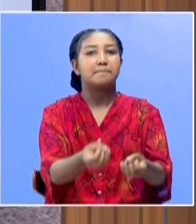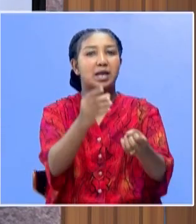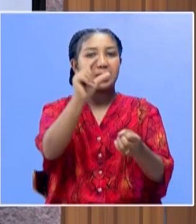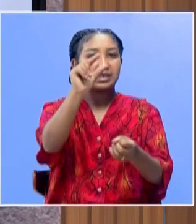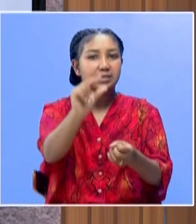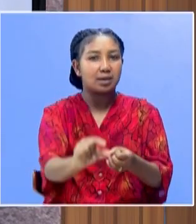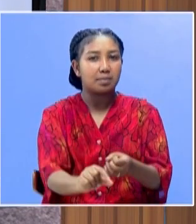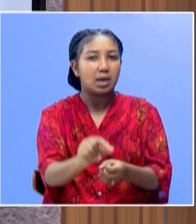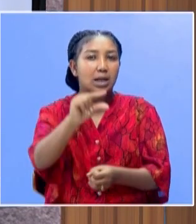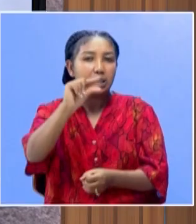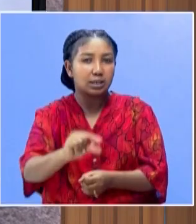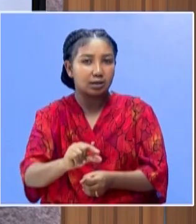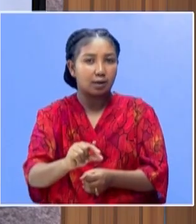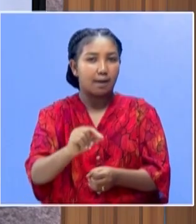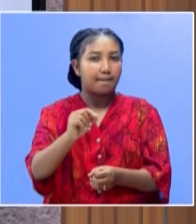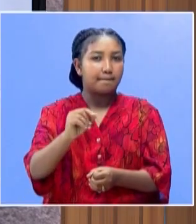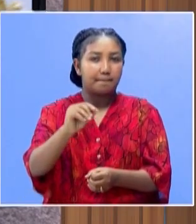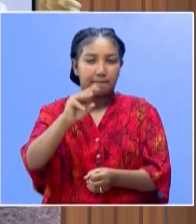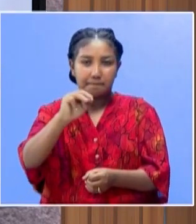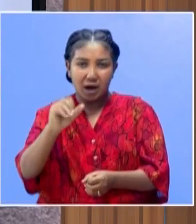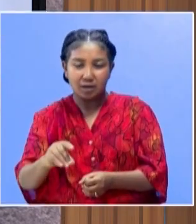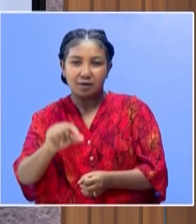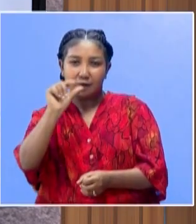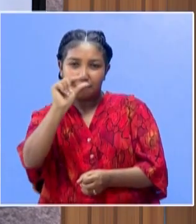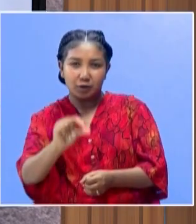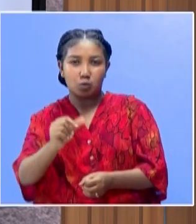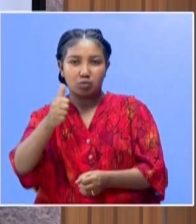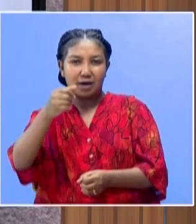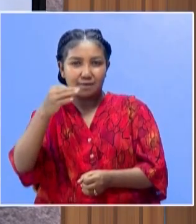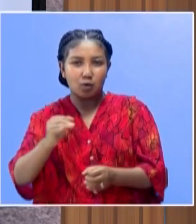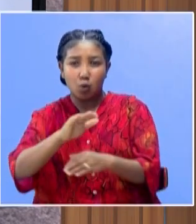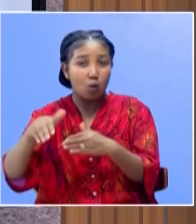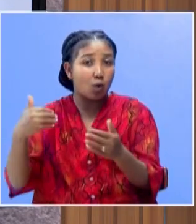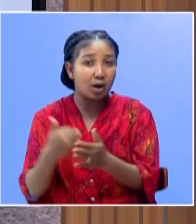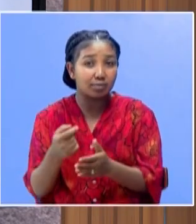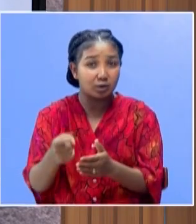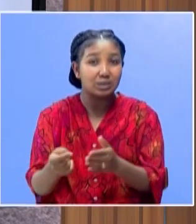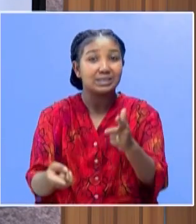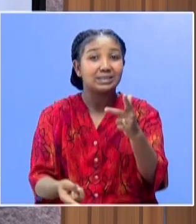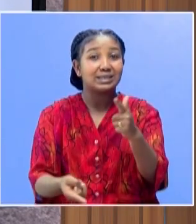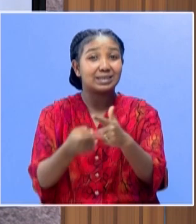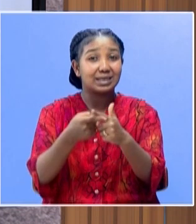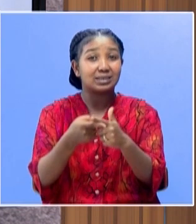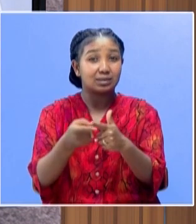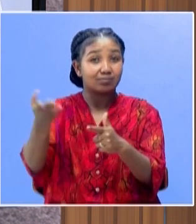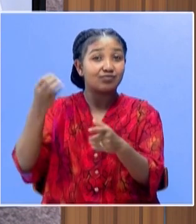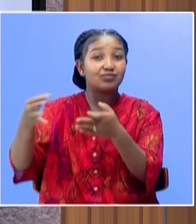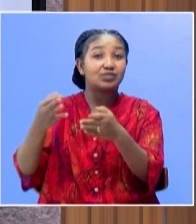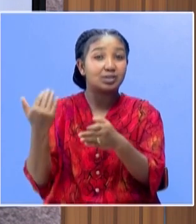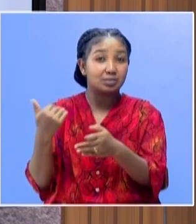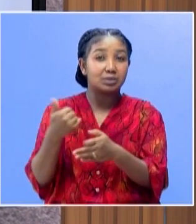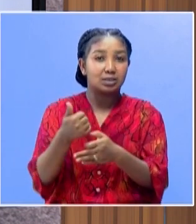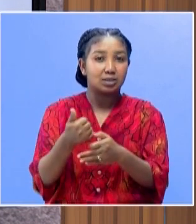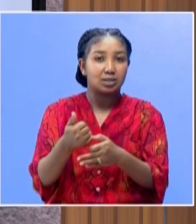some, little, much, few, a few. These are also the second categories that I mentioned. You